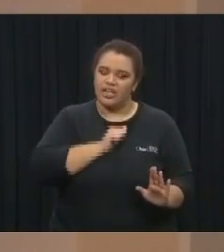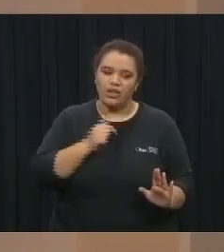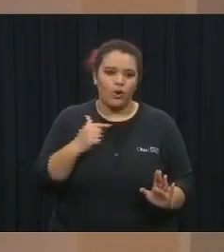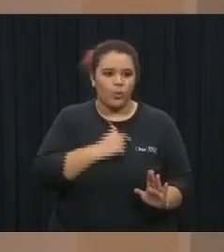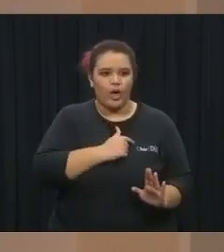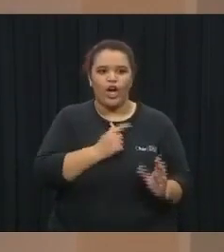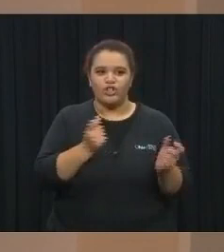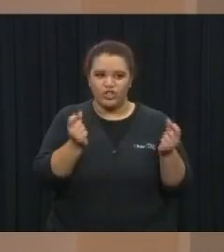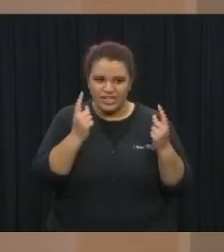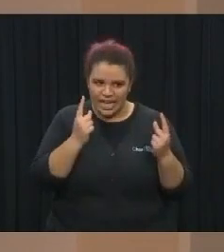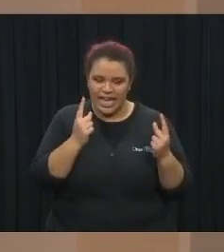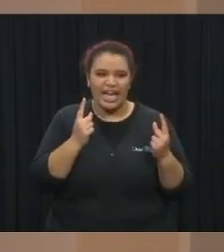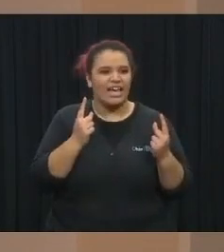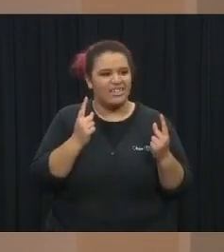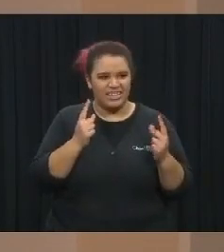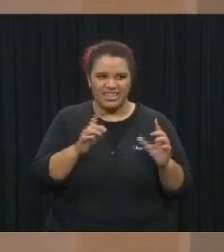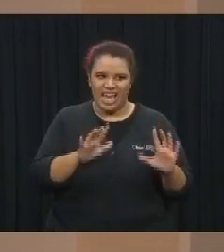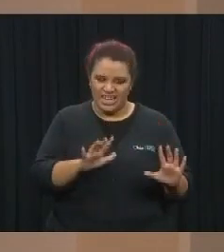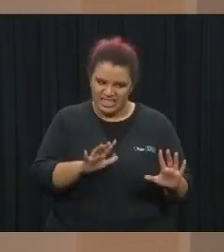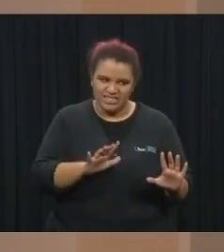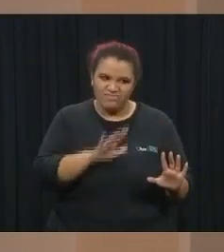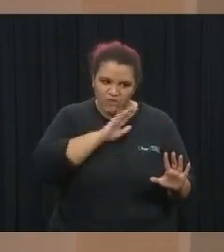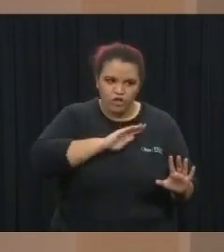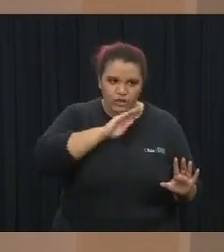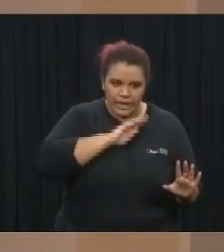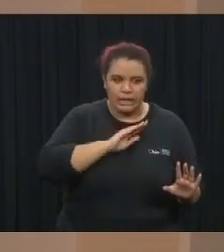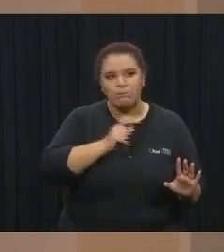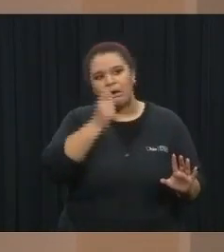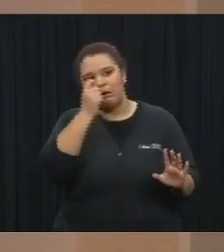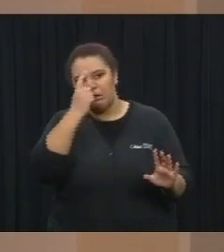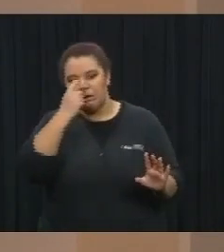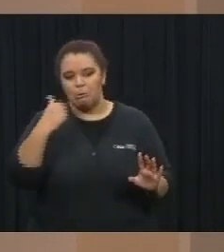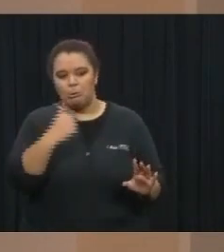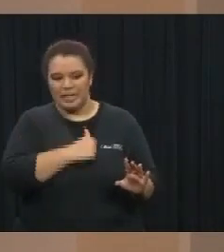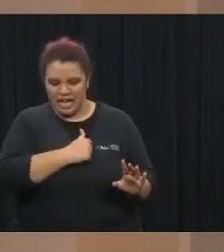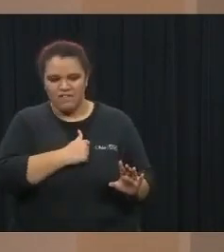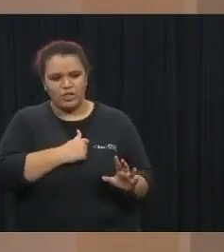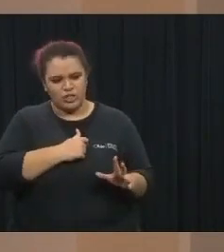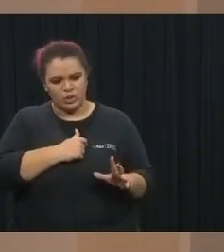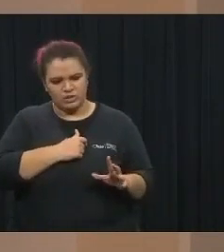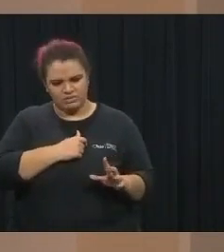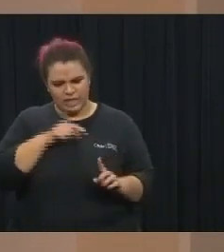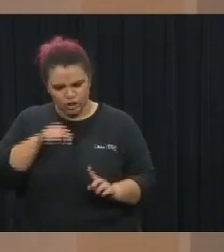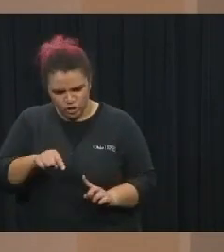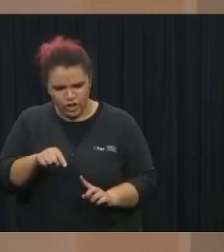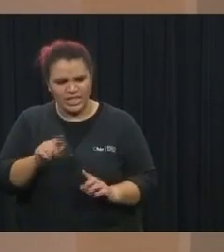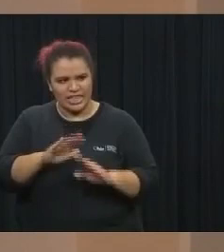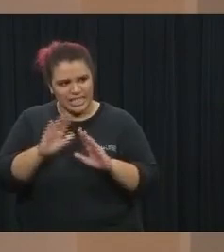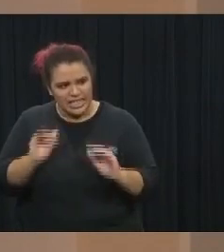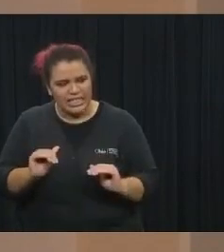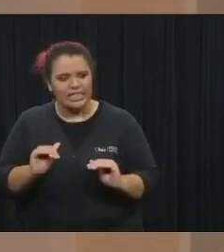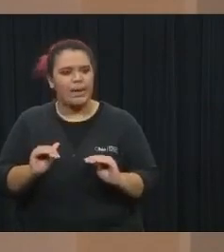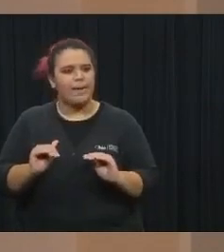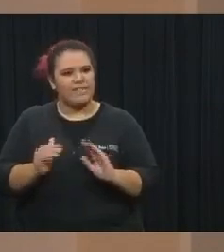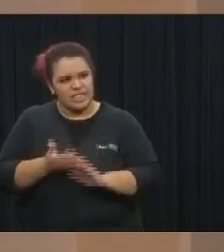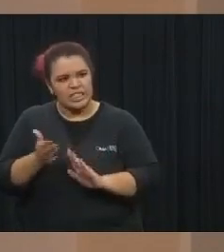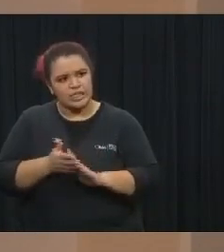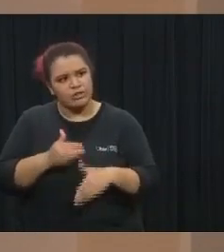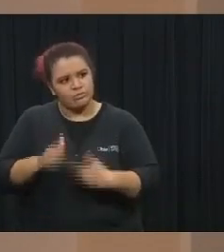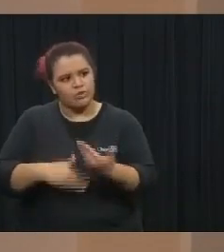have an obligation to get our system to be up and running and serving you. Kevin